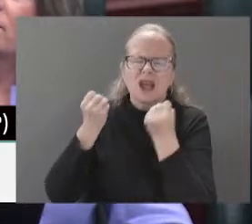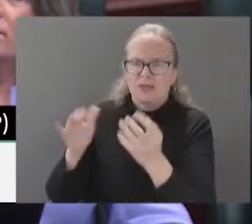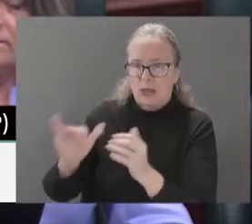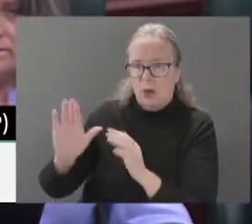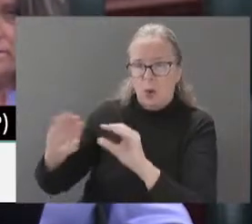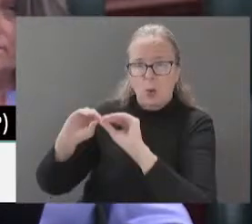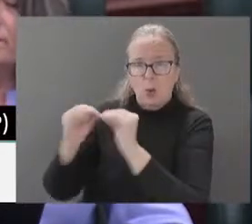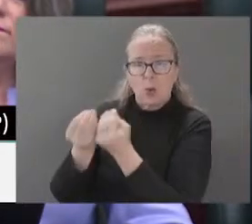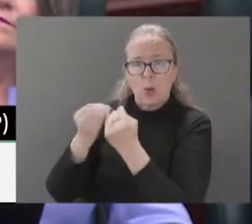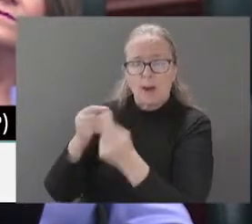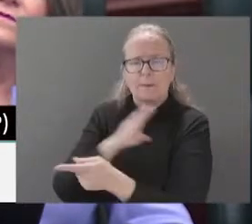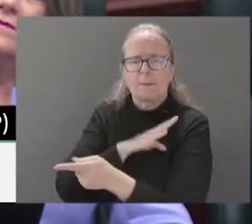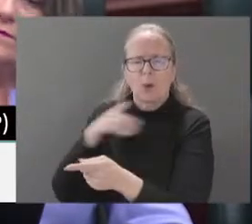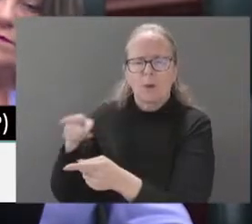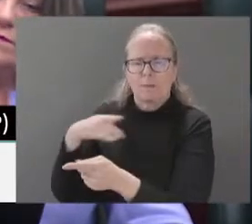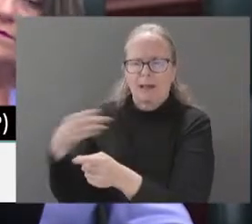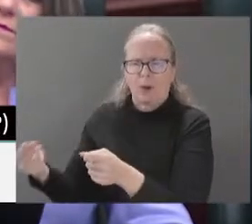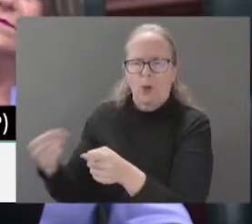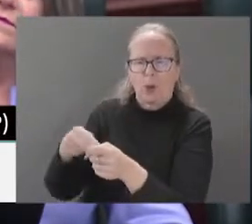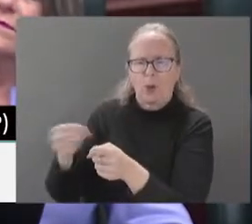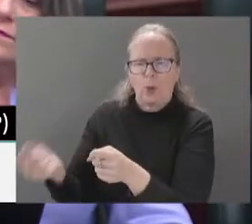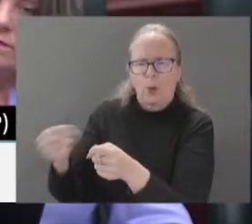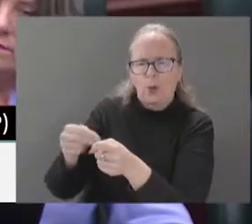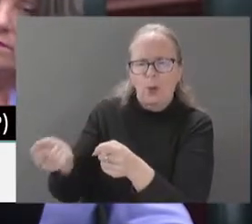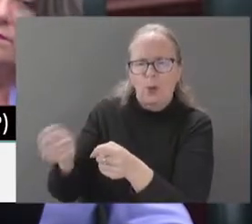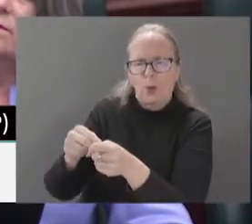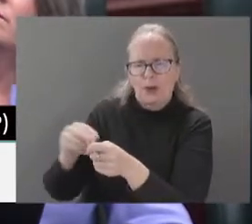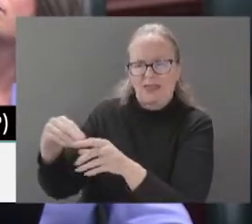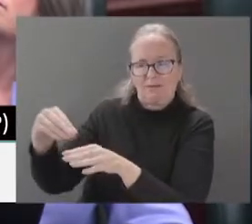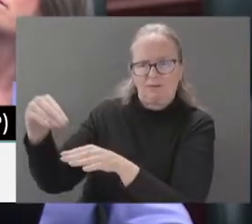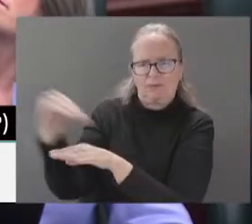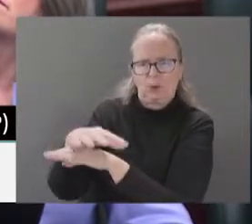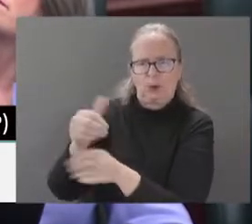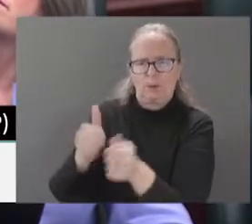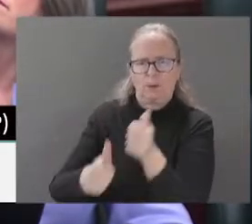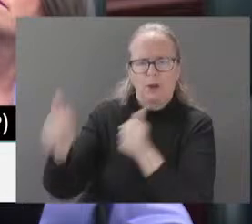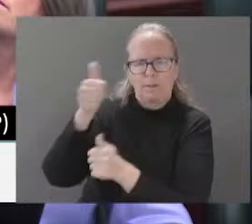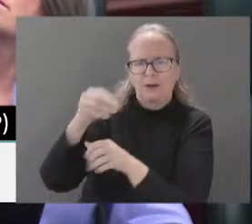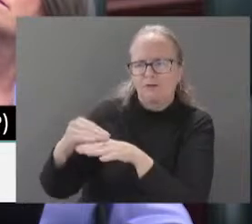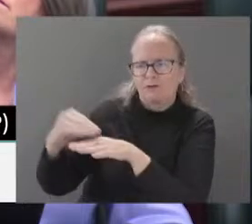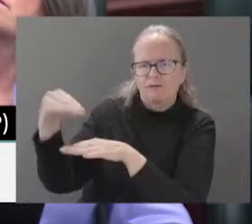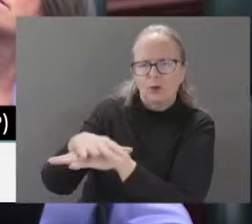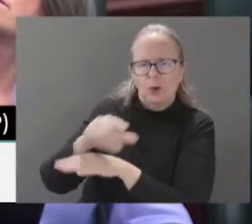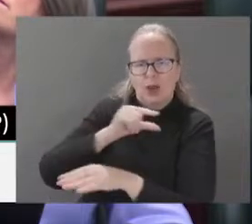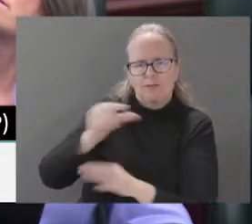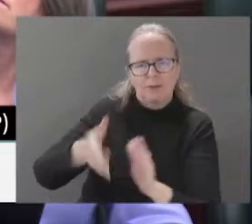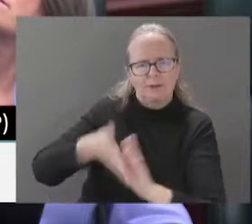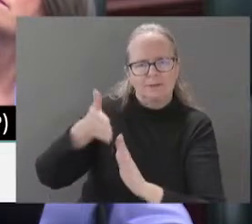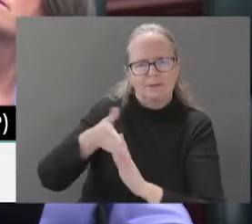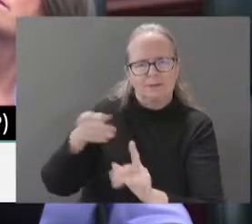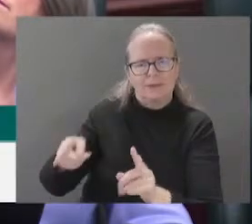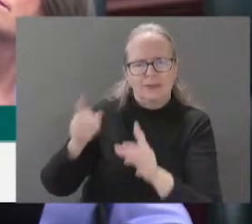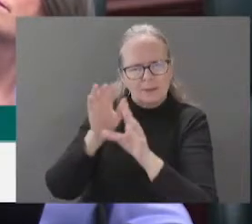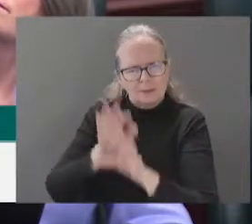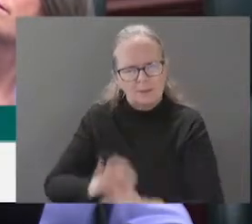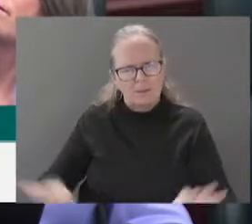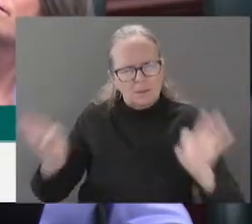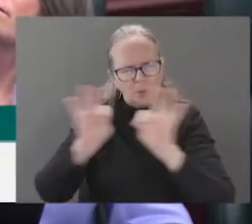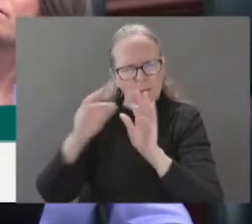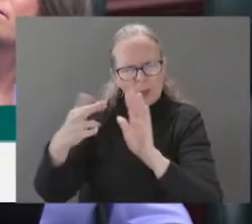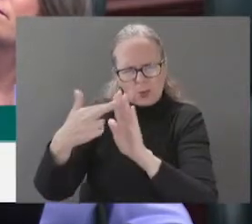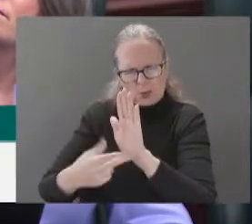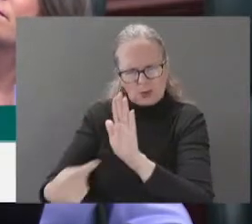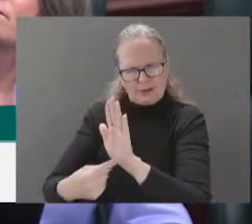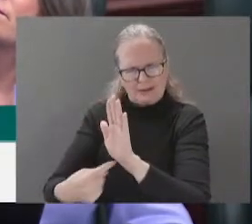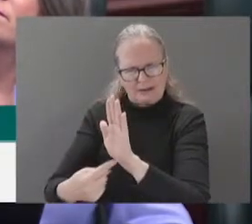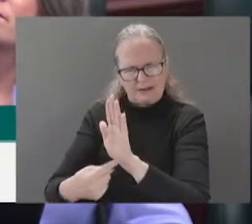this Premier and this government it is essential the rules apply to TBA and they comply with the rules or face consequences